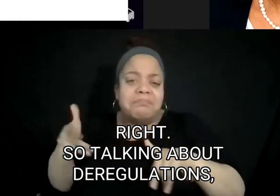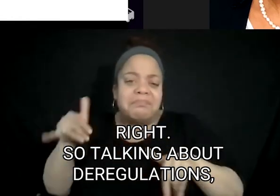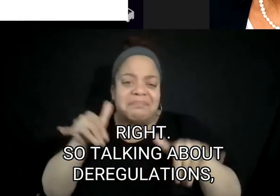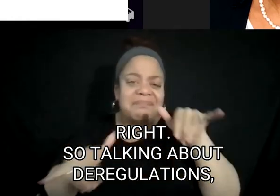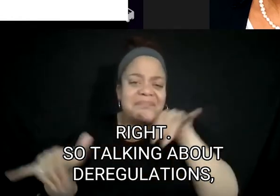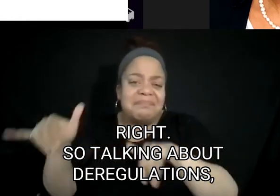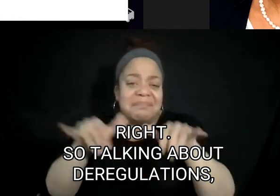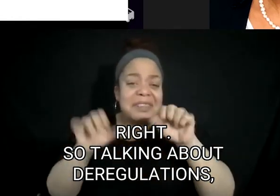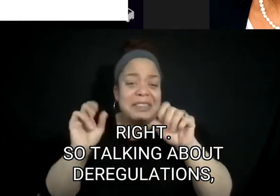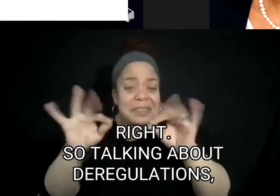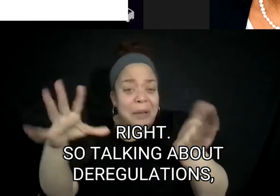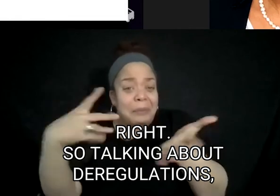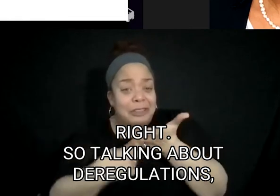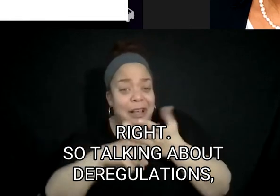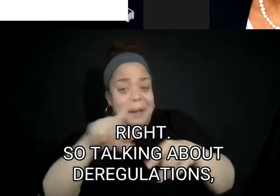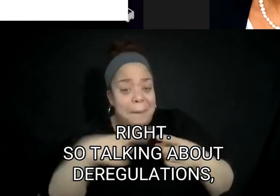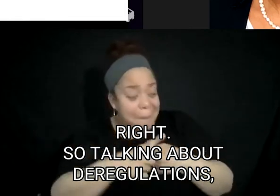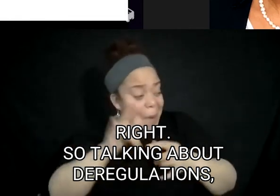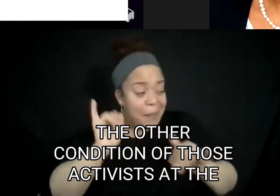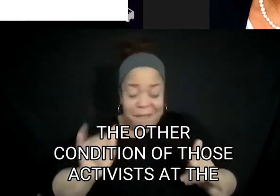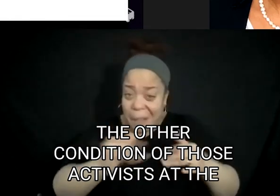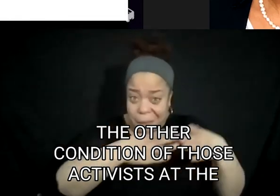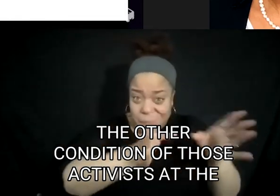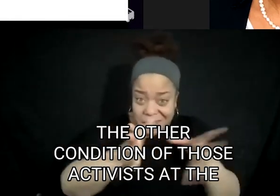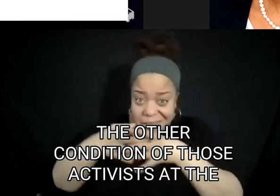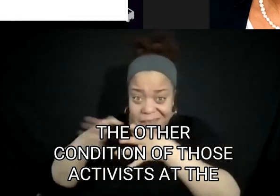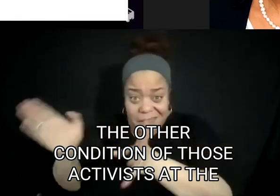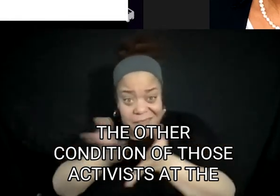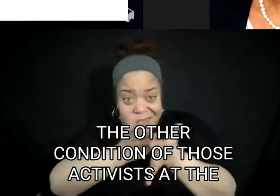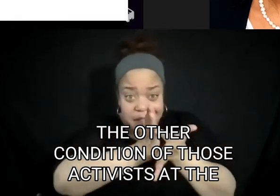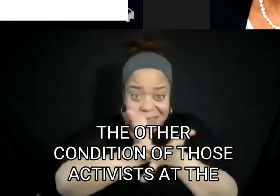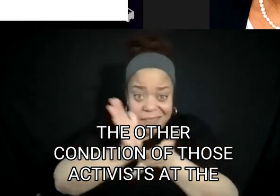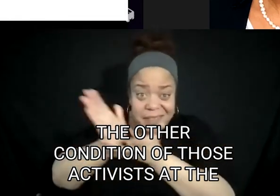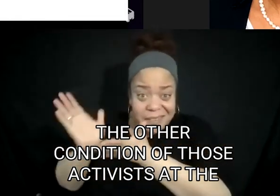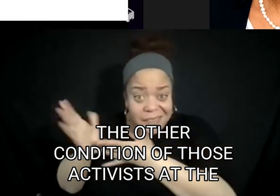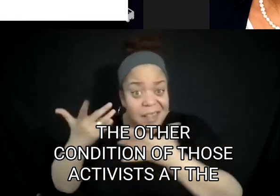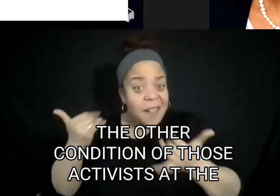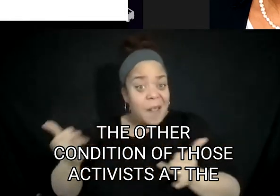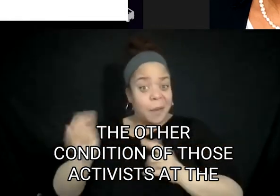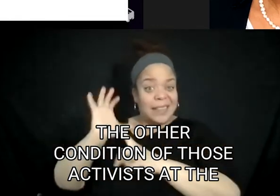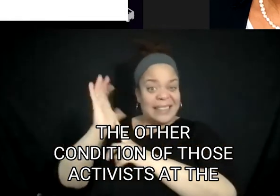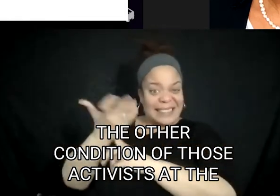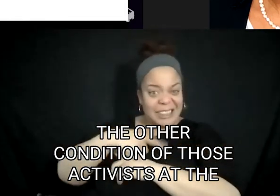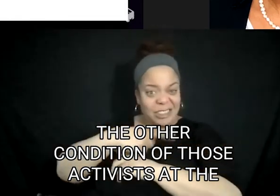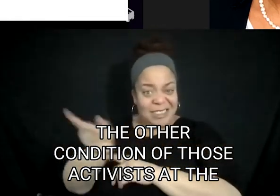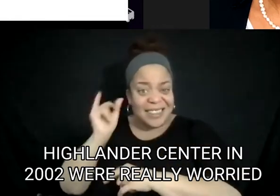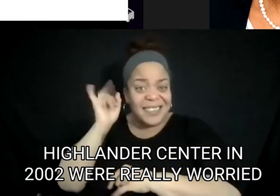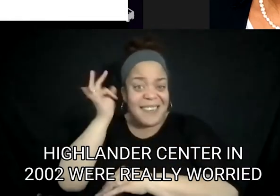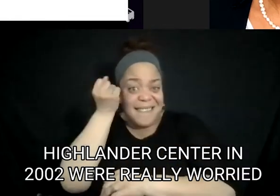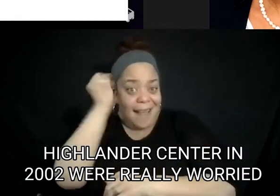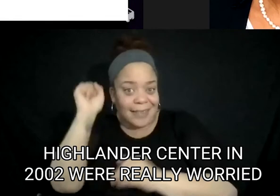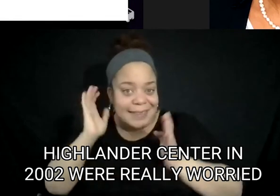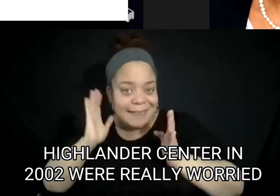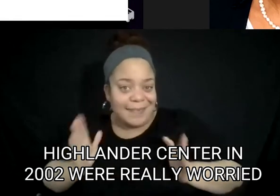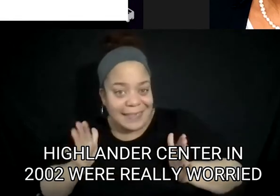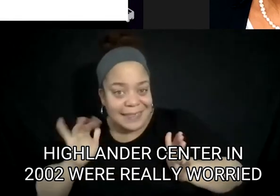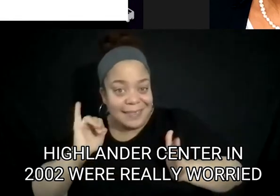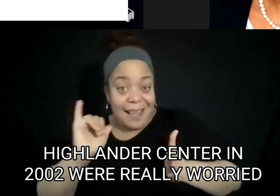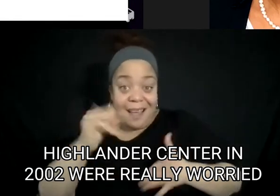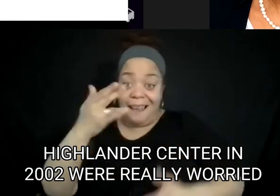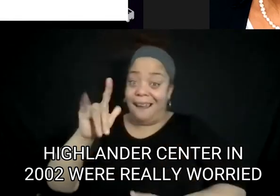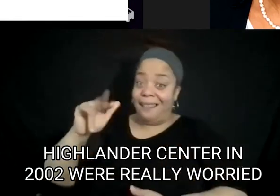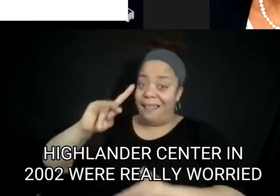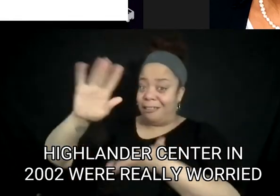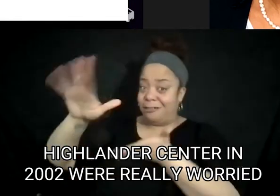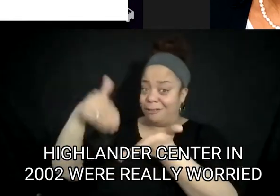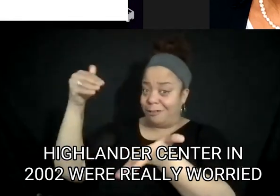in 2002 were really worried with. In the chat, actually, we're not going to do that just for the sake of time. I'm actually